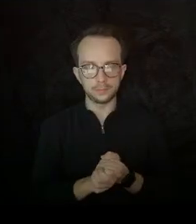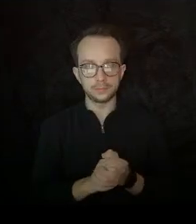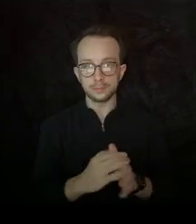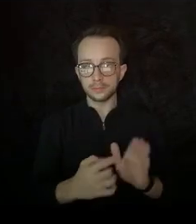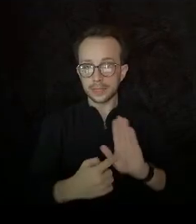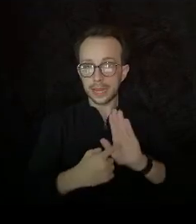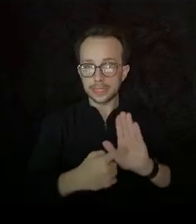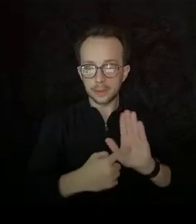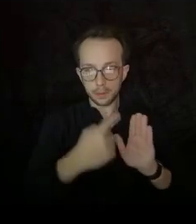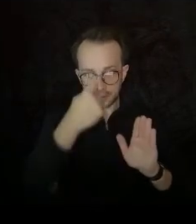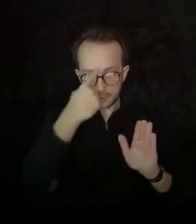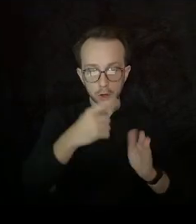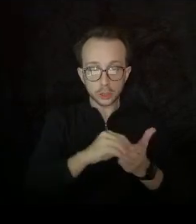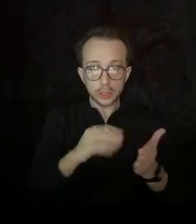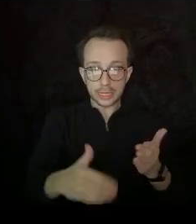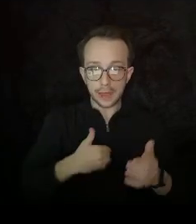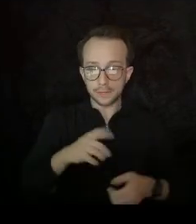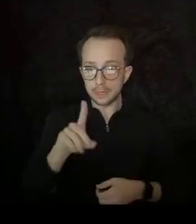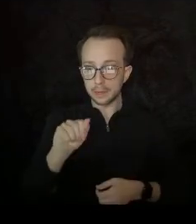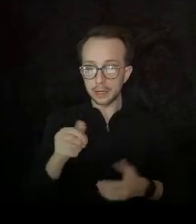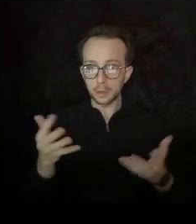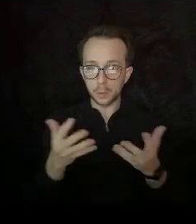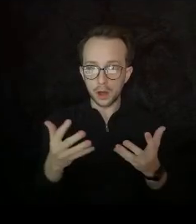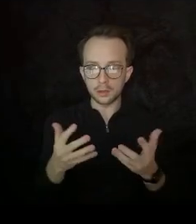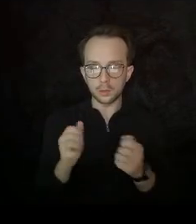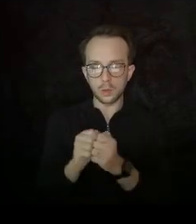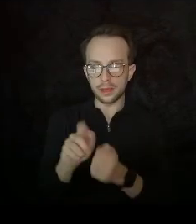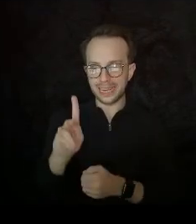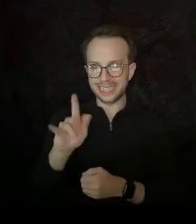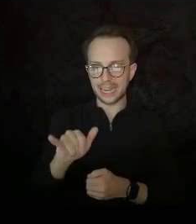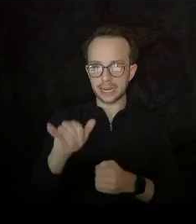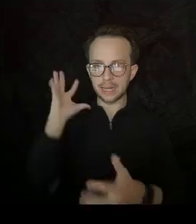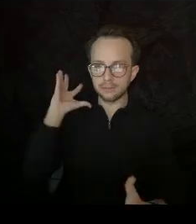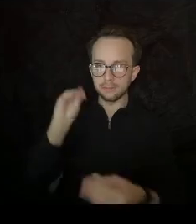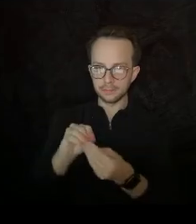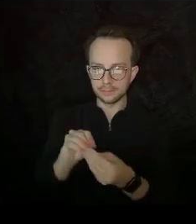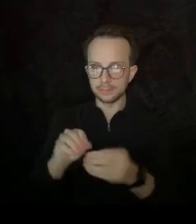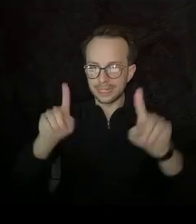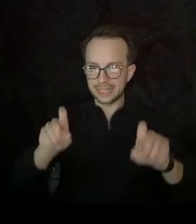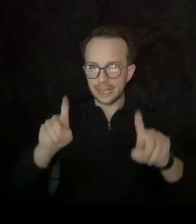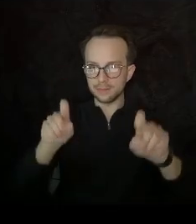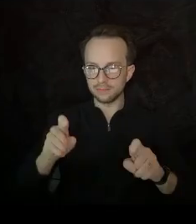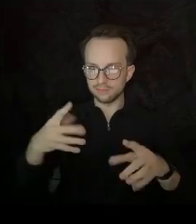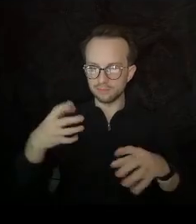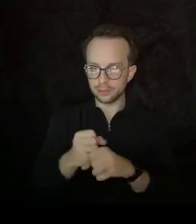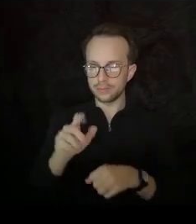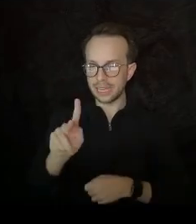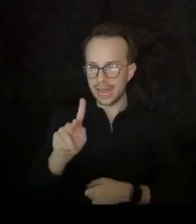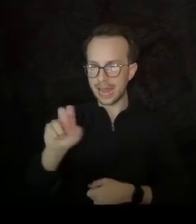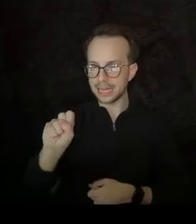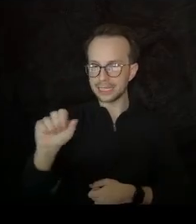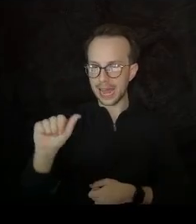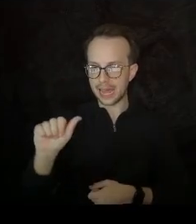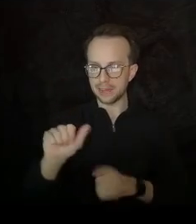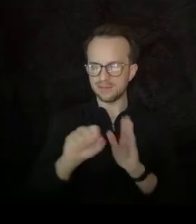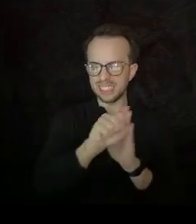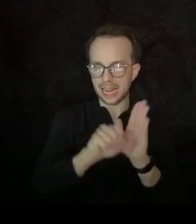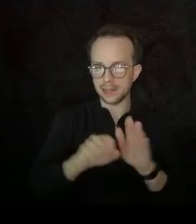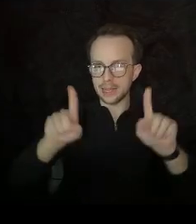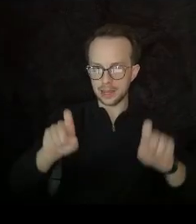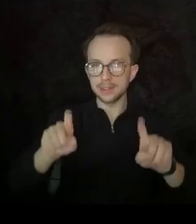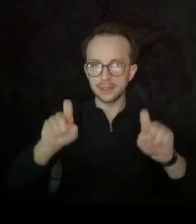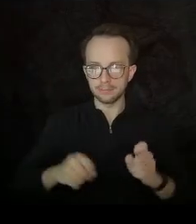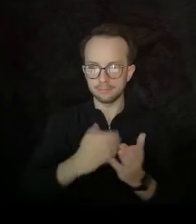children with disabilities on the Kentucky Summative Assessment, the KSA, or the state assessment, are listed